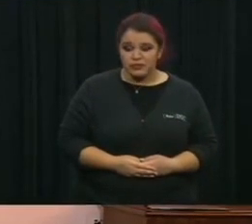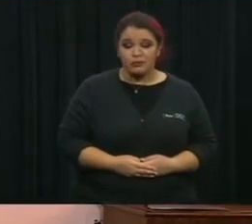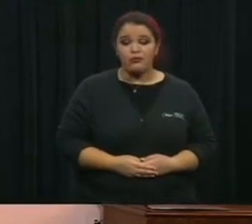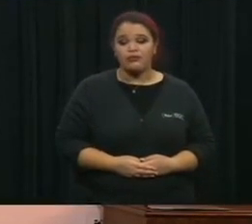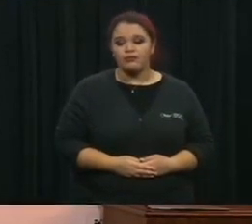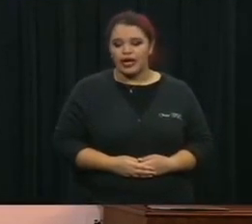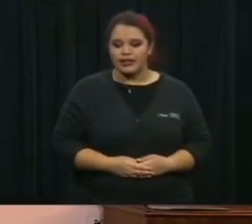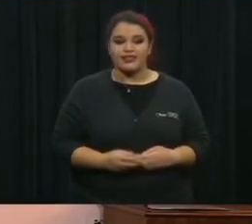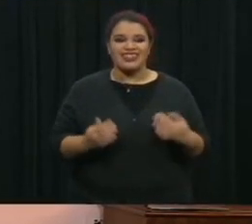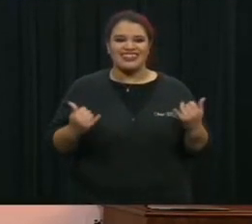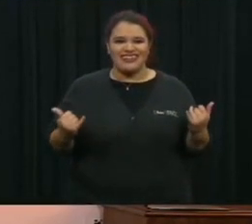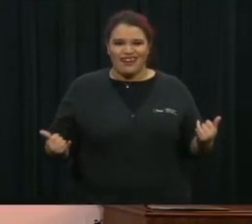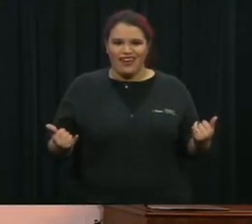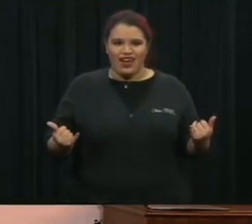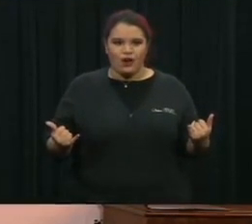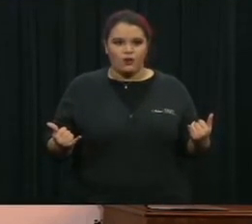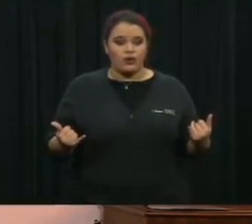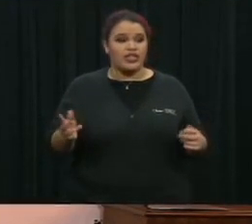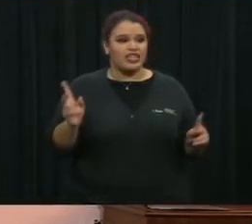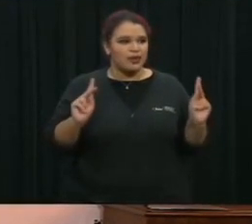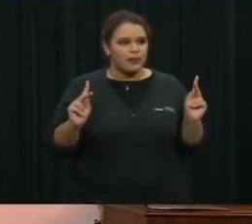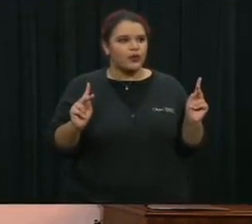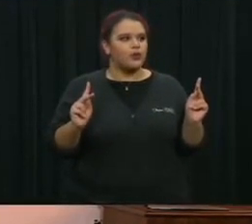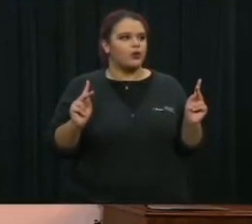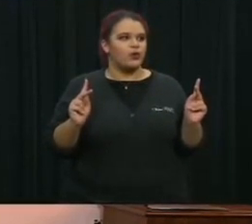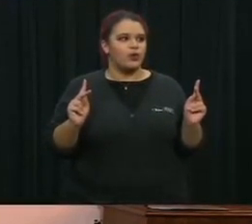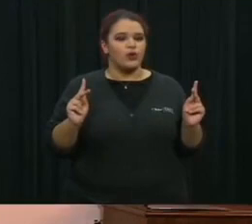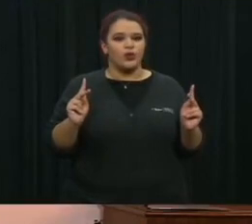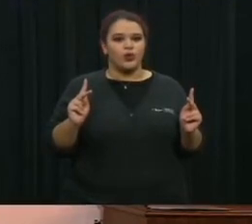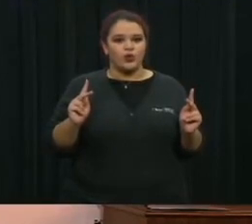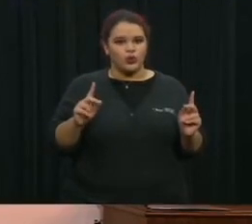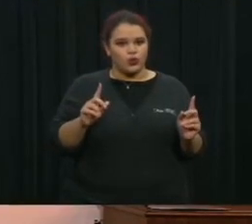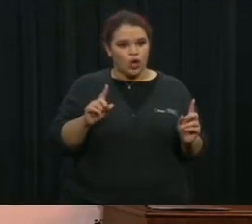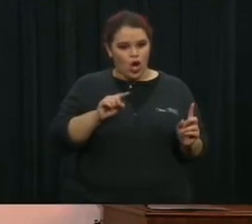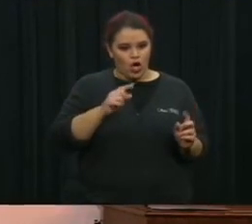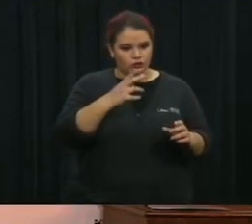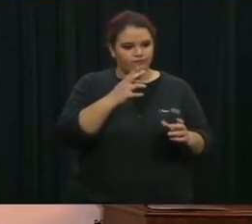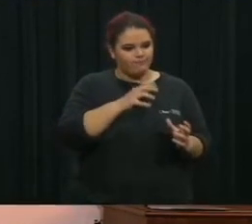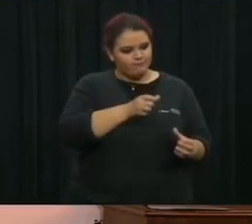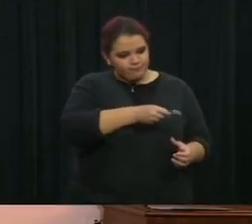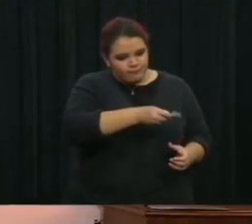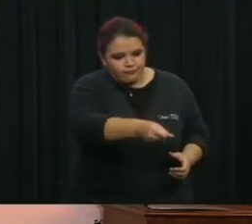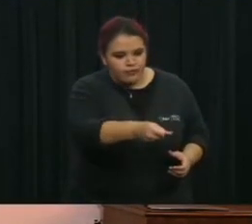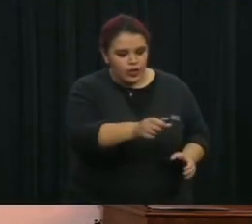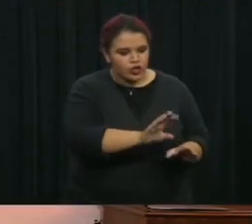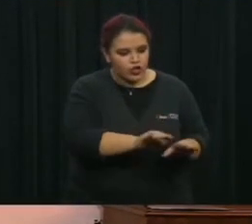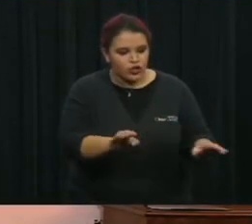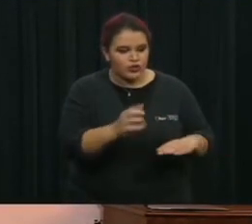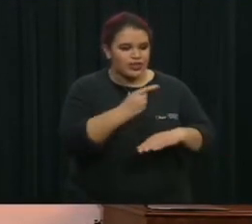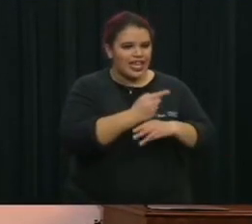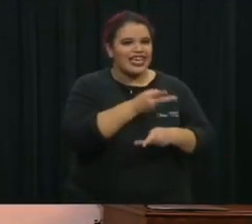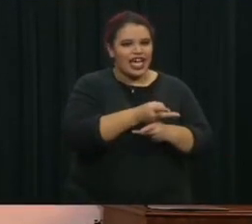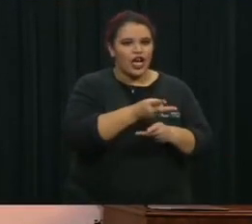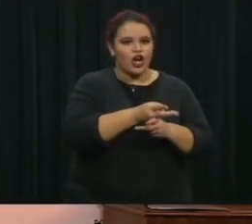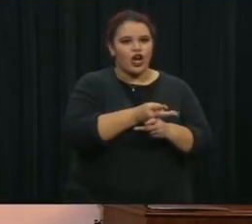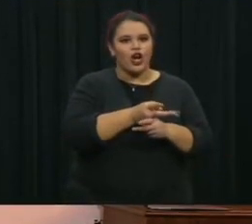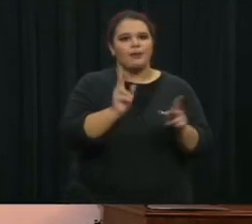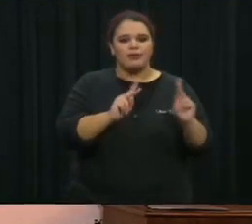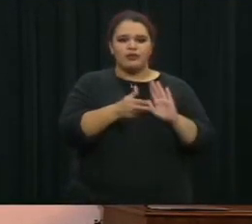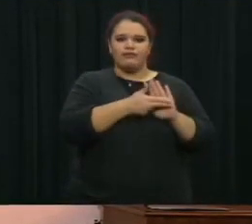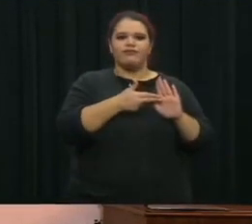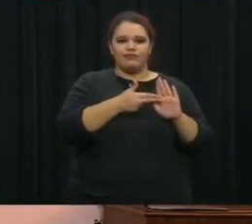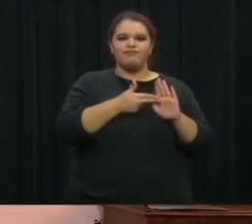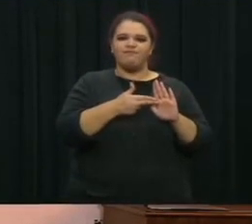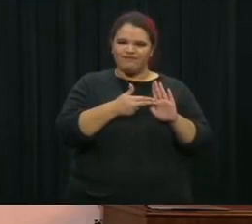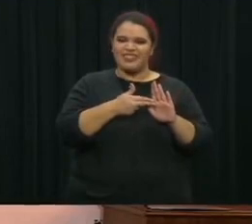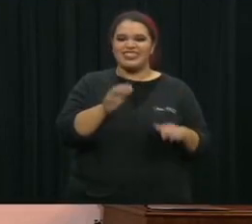to only essential, people who are essential. What we want to make sure before we issue the final order to close the other daycare centers is